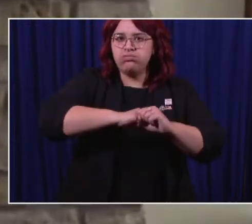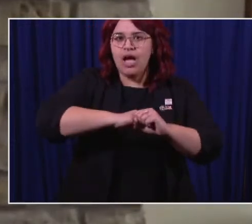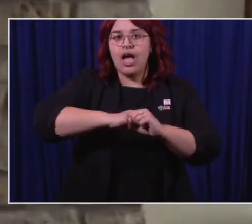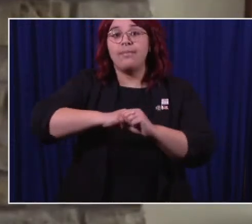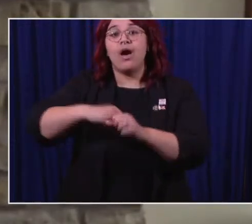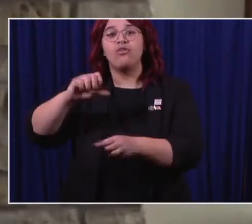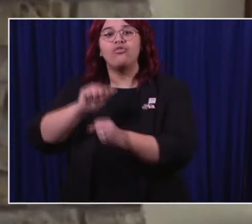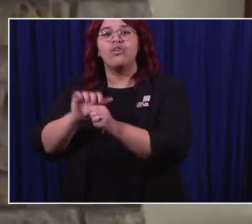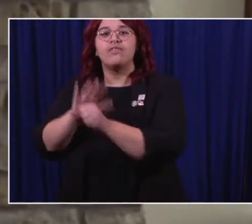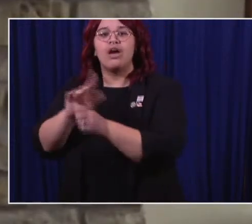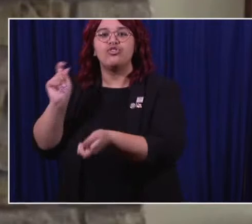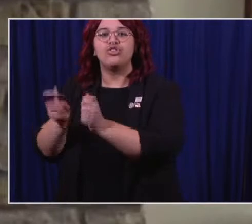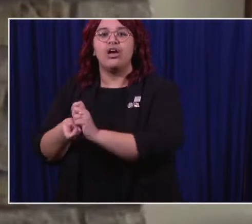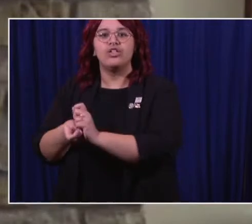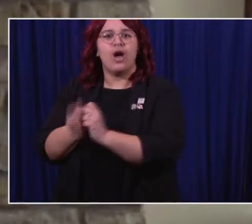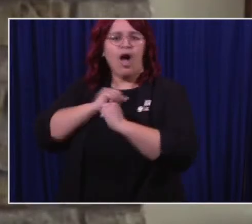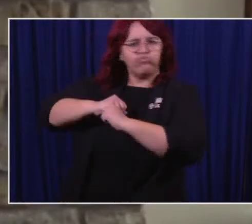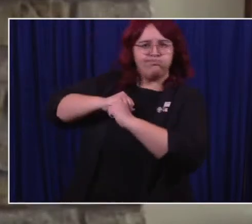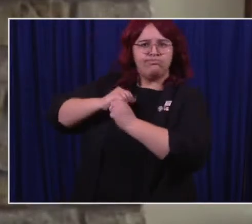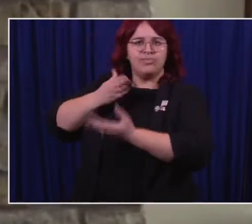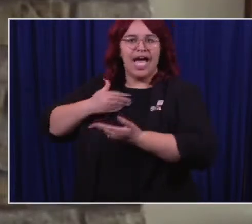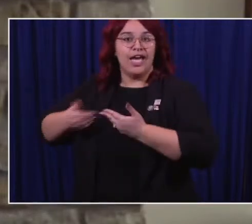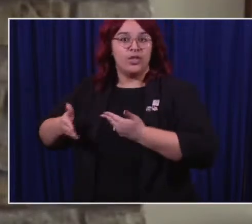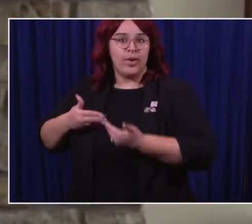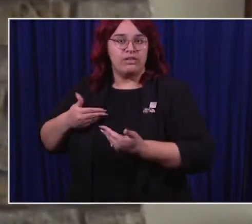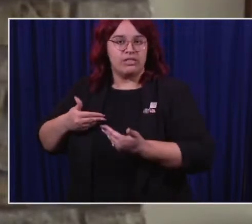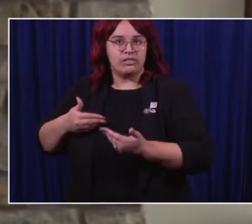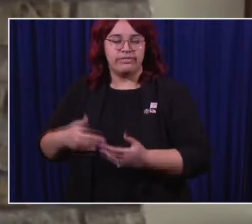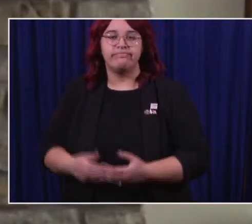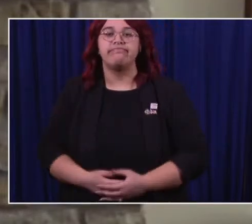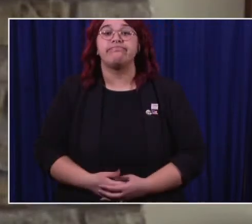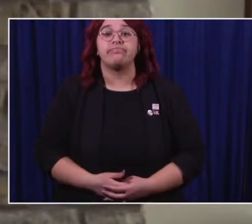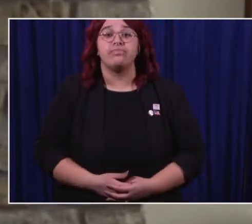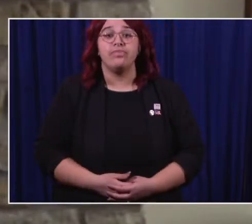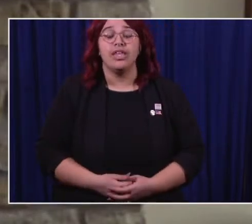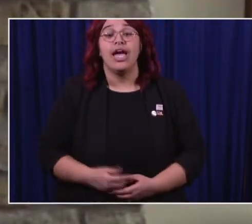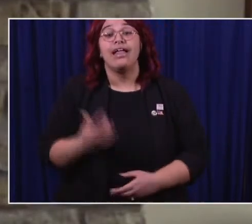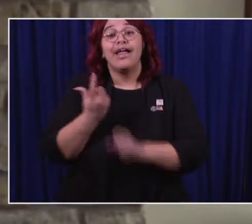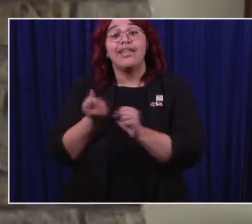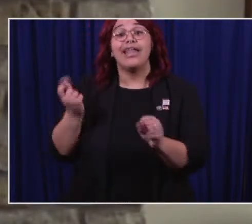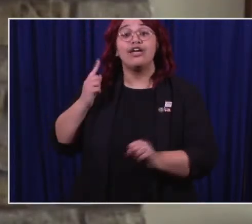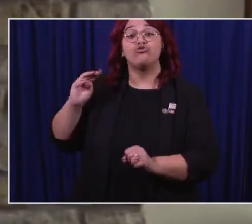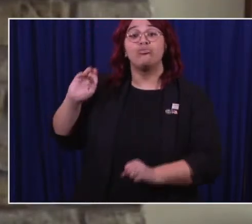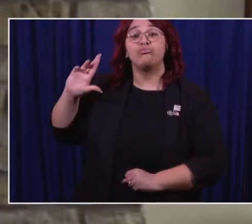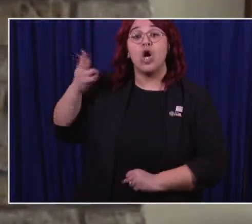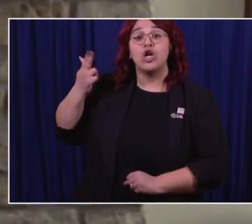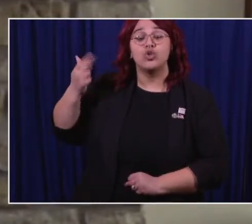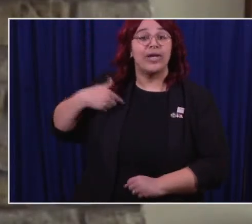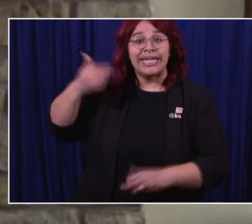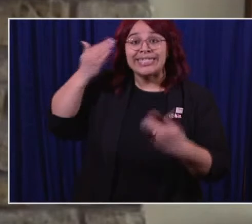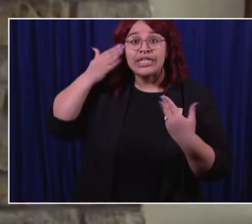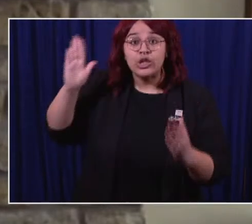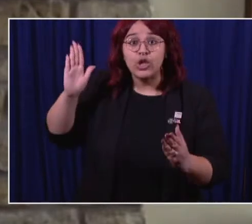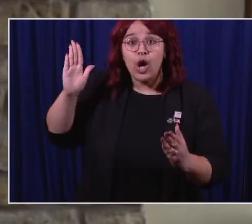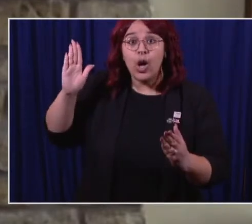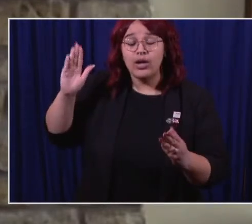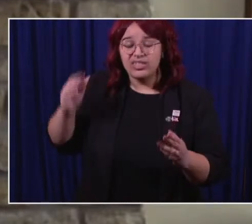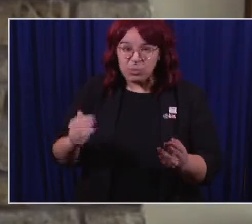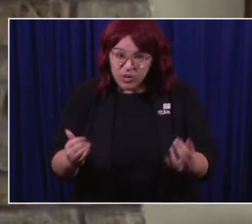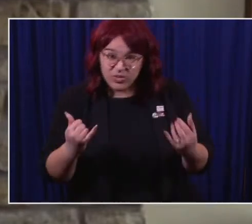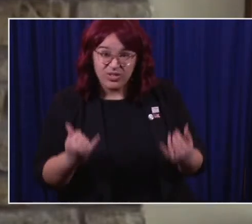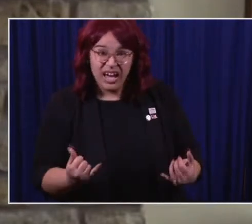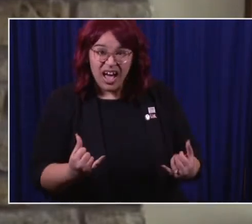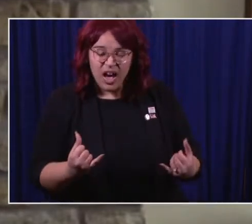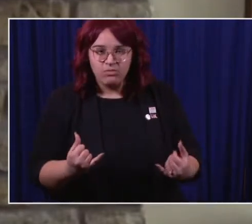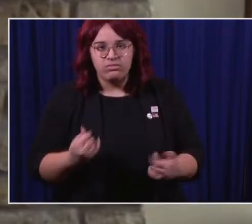The other thing I know that we did not know at the beginning is how powerful masks are. So when we look at what people